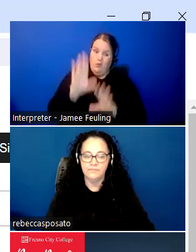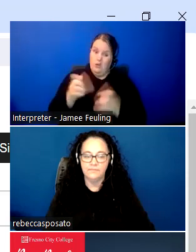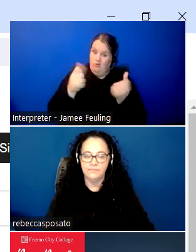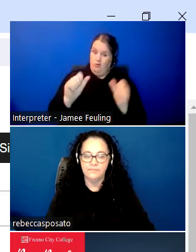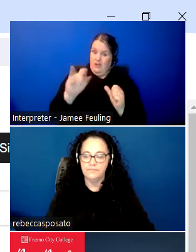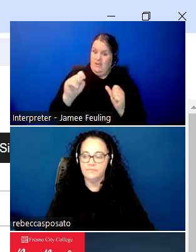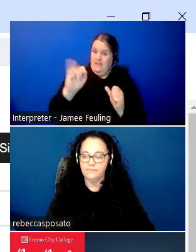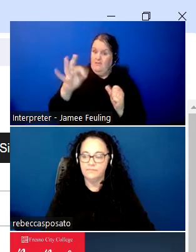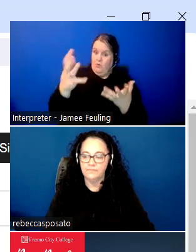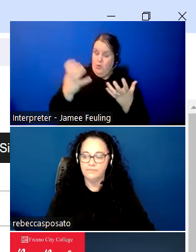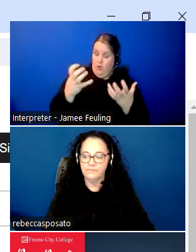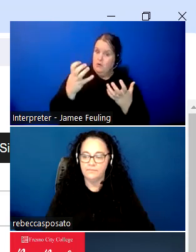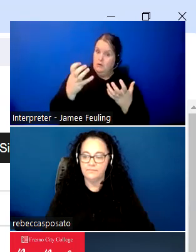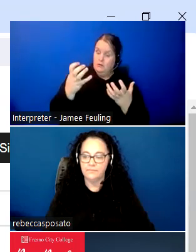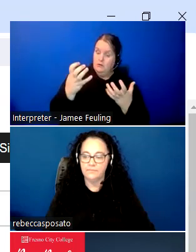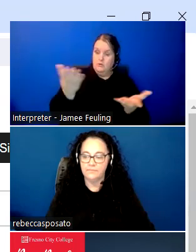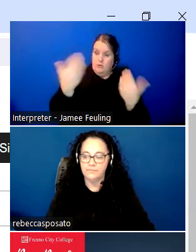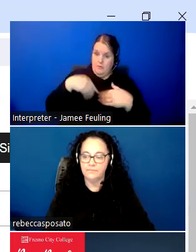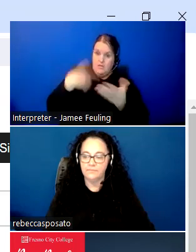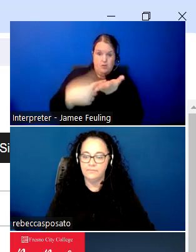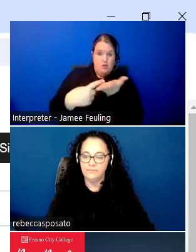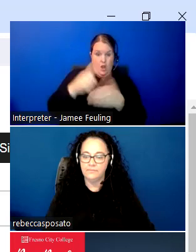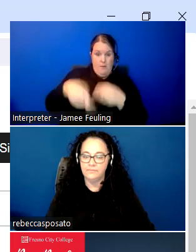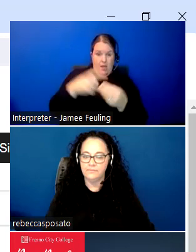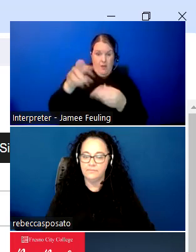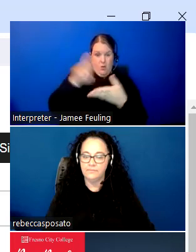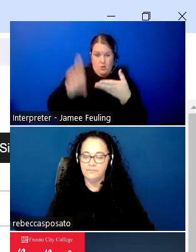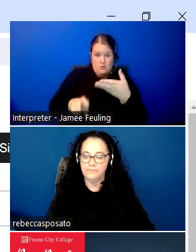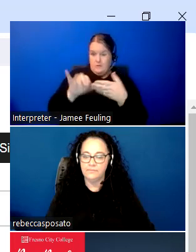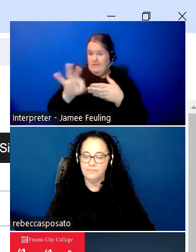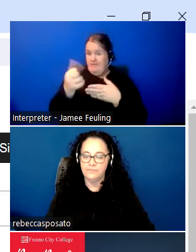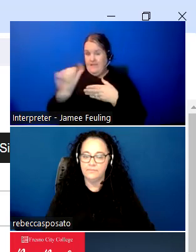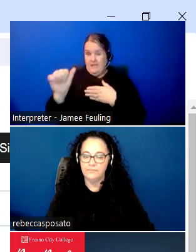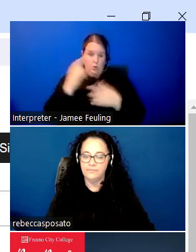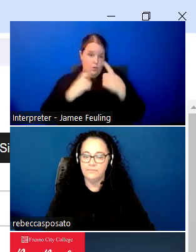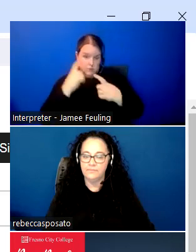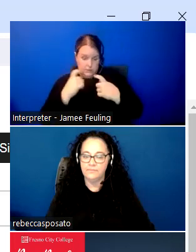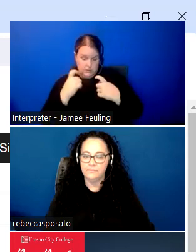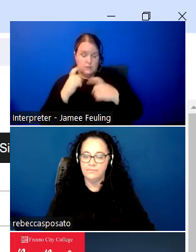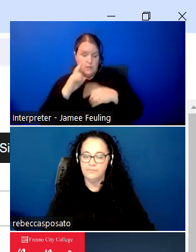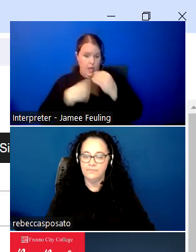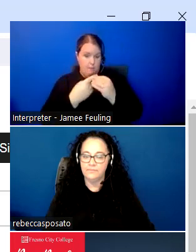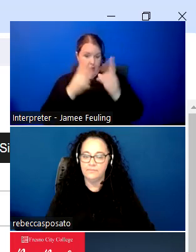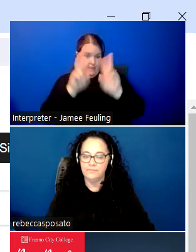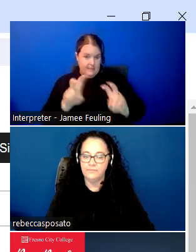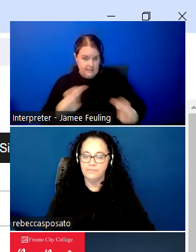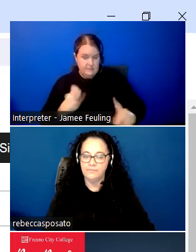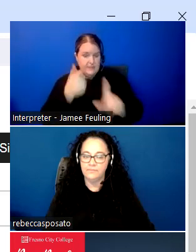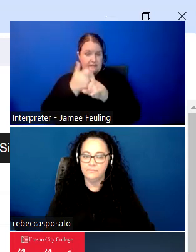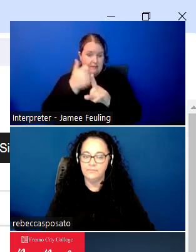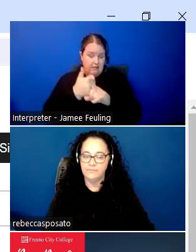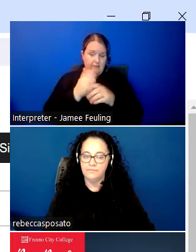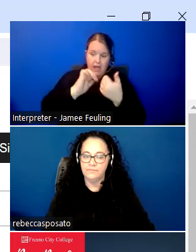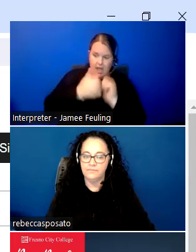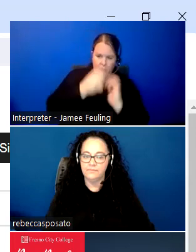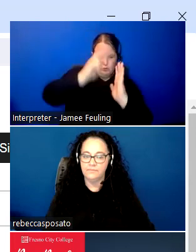you'd like to come in and talk about the results, you're welcome. Or if you have questions about the assessment and about how to read